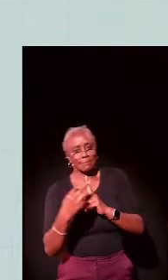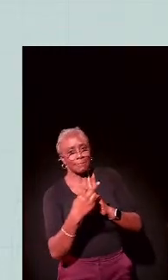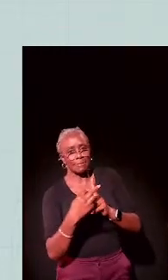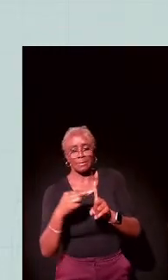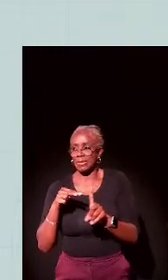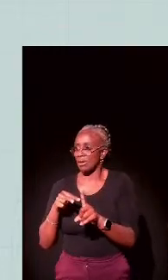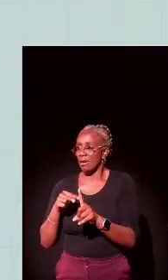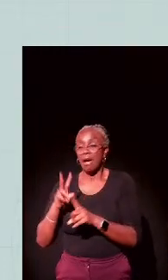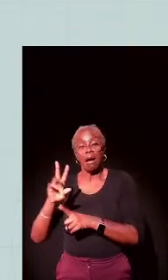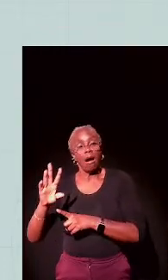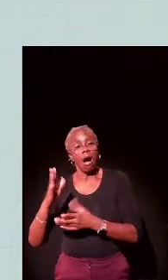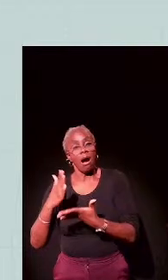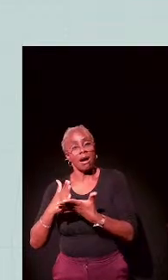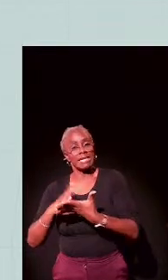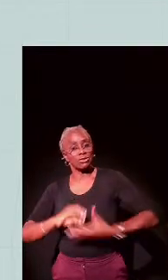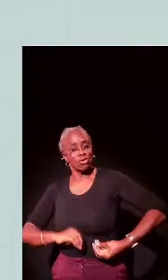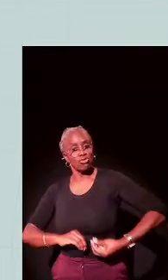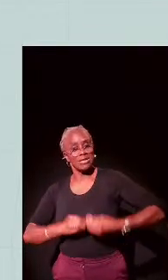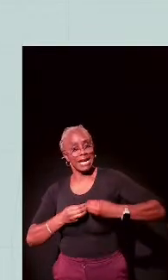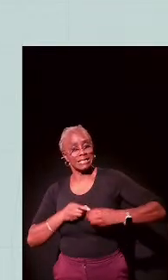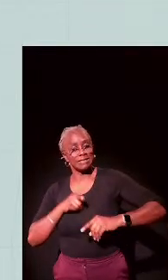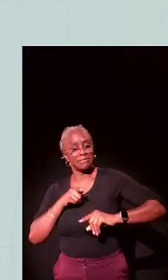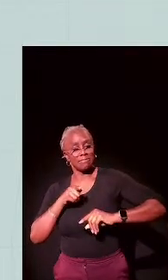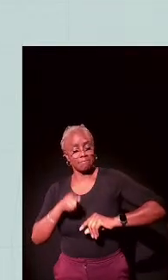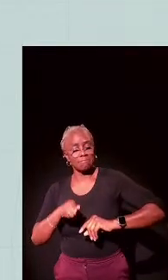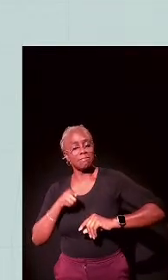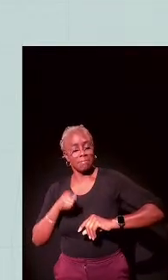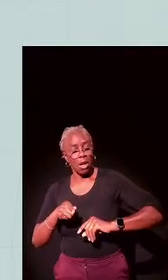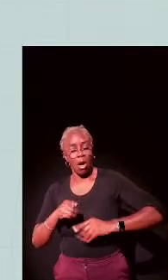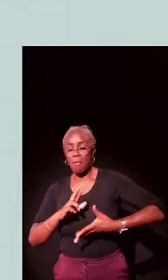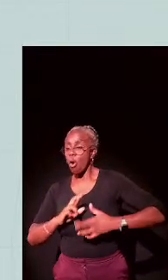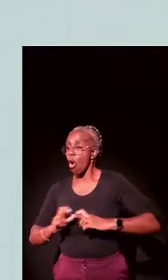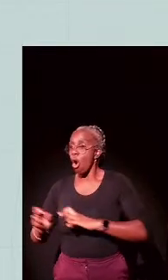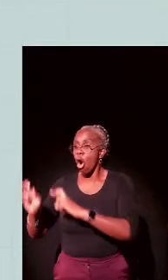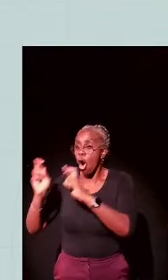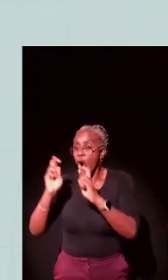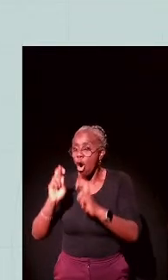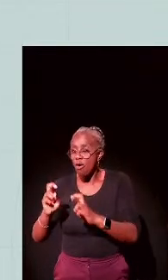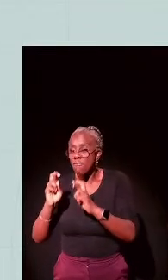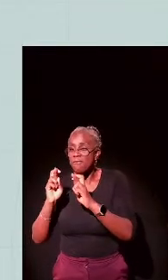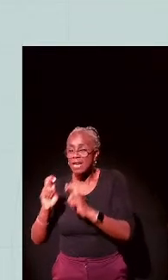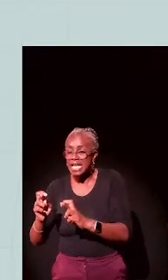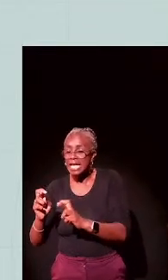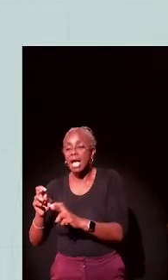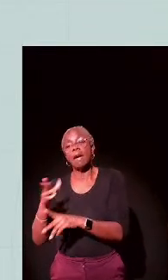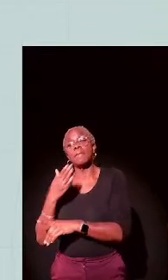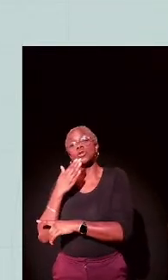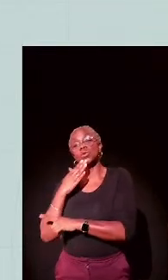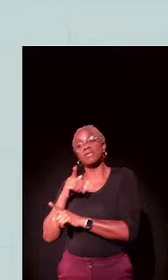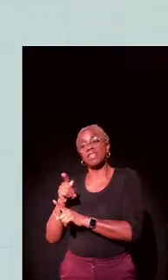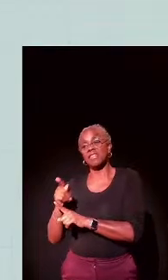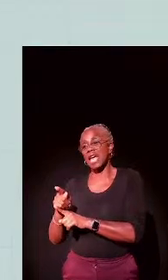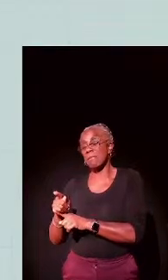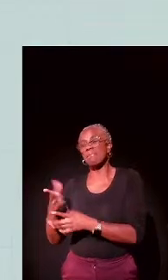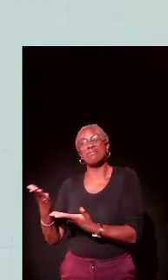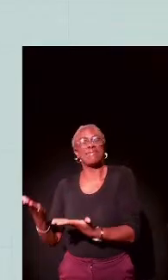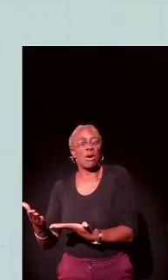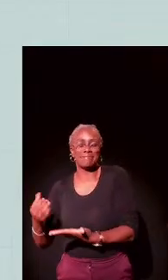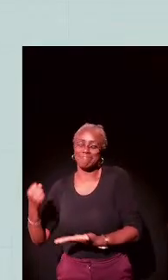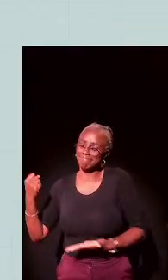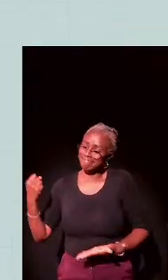not actually designed for someone onto them. And we're hoping that they would make some good use of it. But unfortunately, that often does